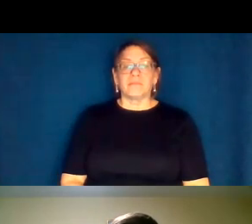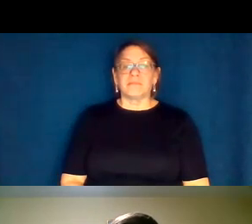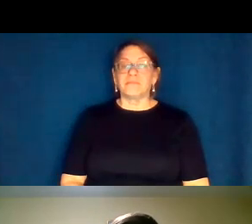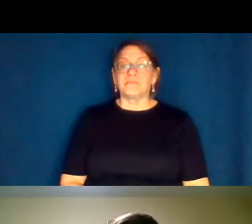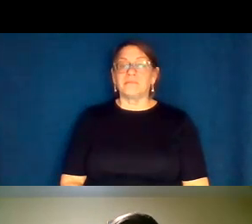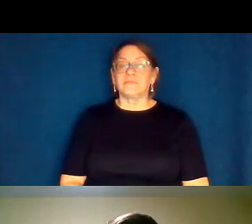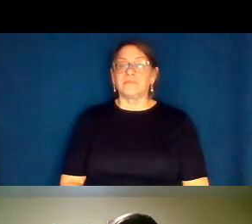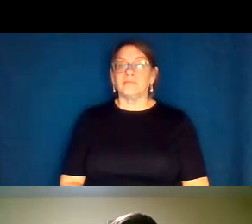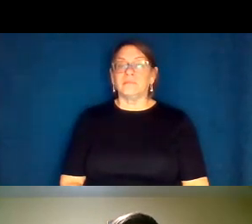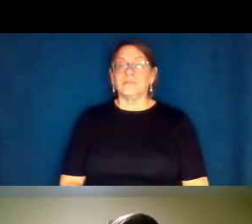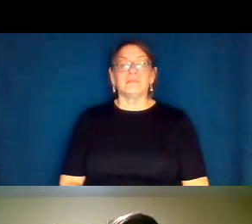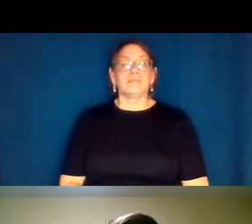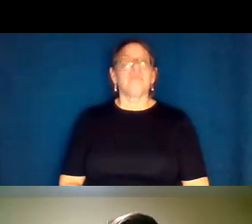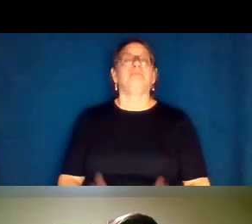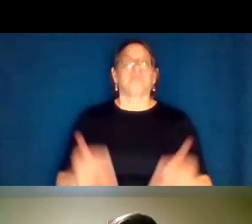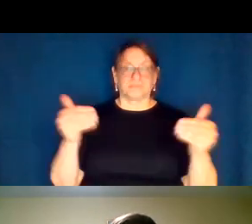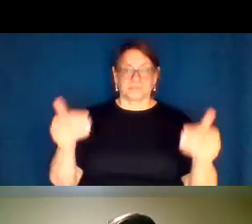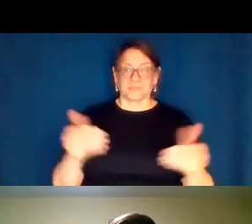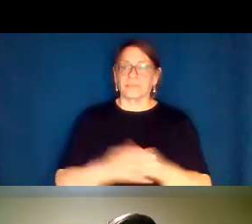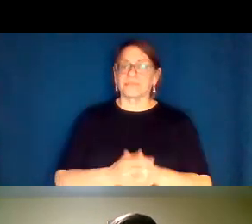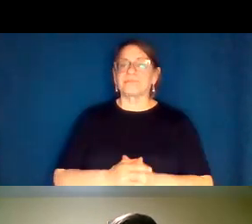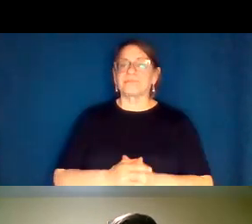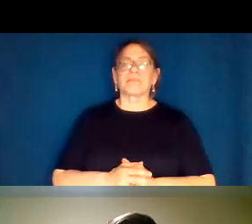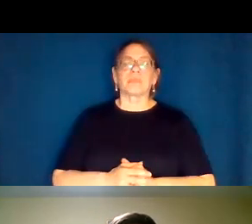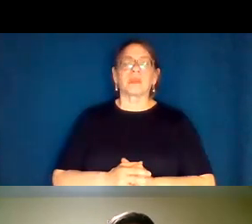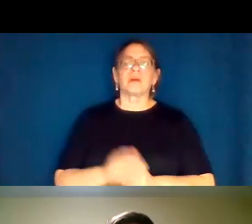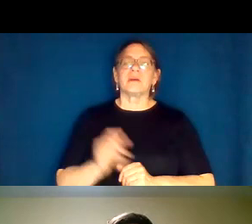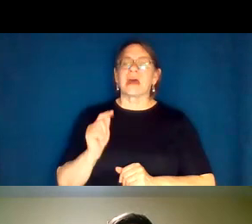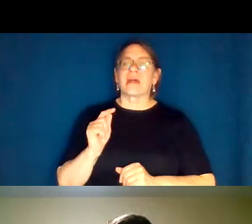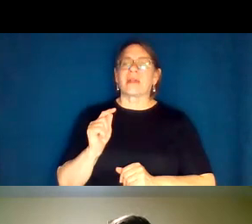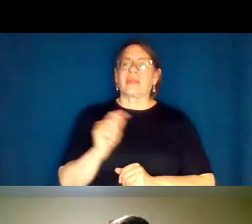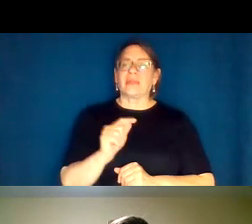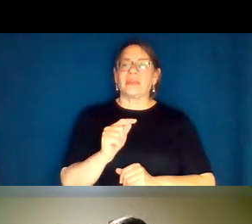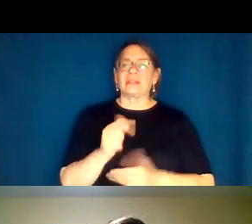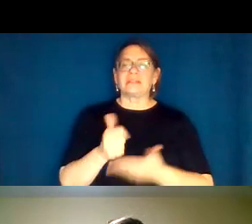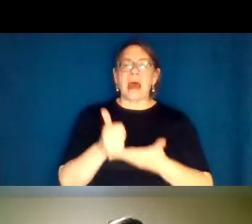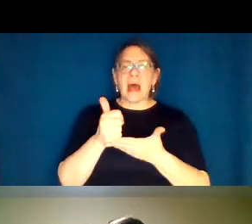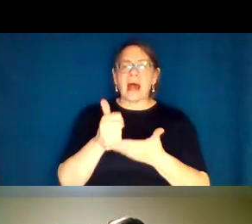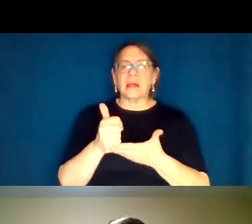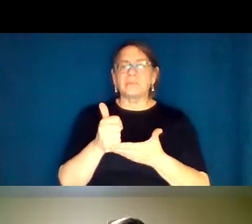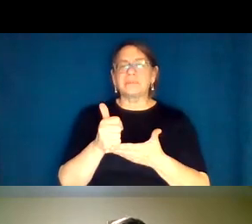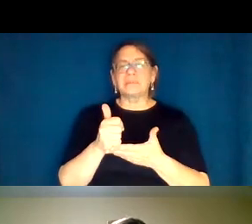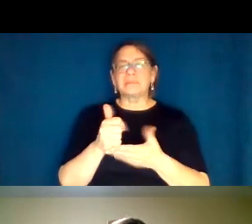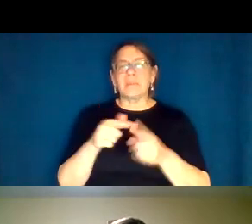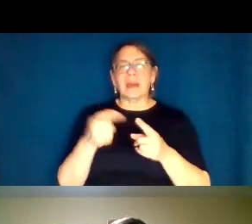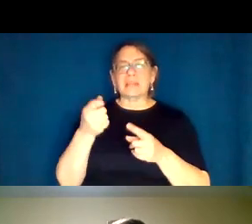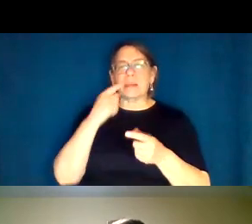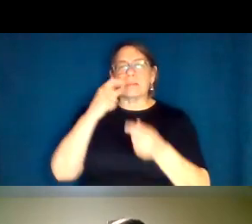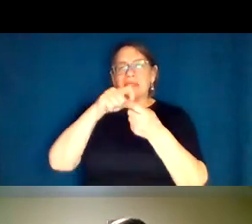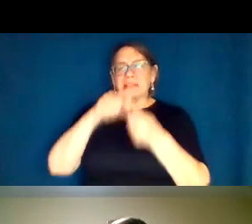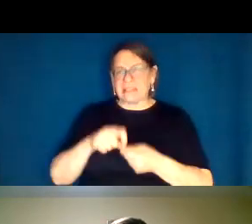Here we go. So just a little bit, I think that this is helpful. It's a little nitty gritty here, but this is how we